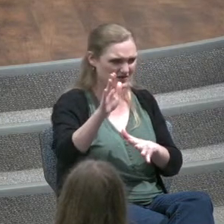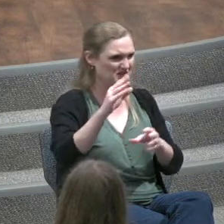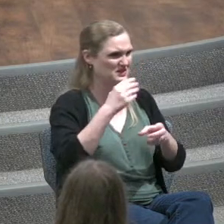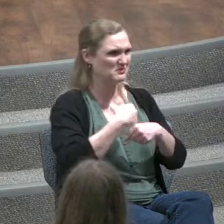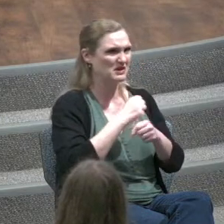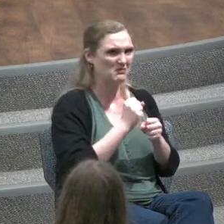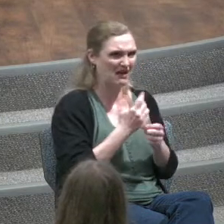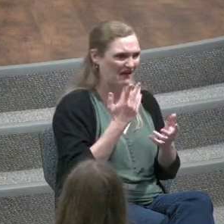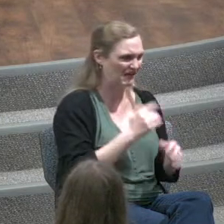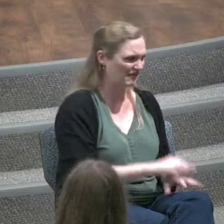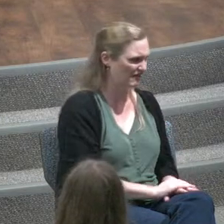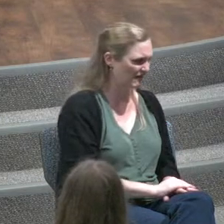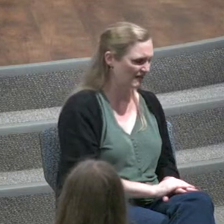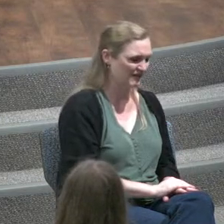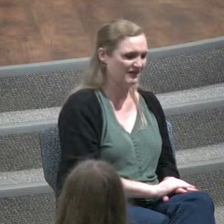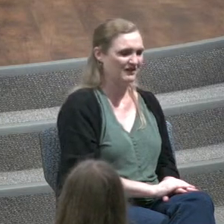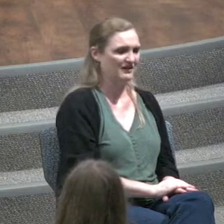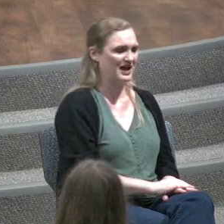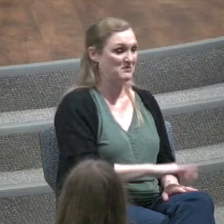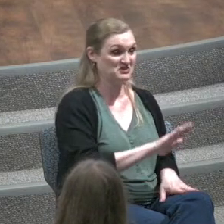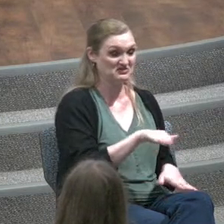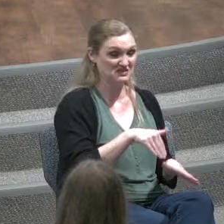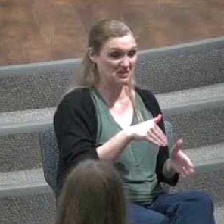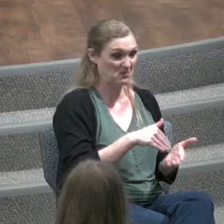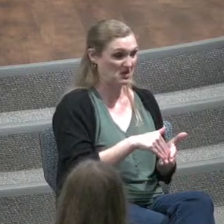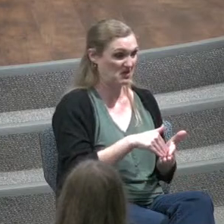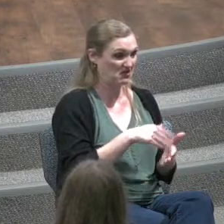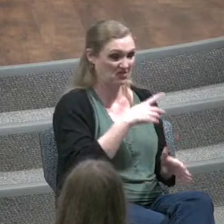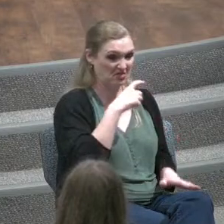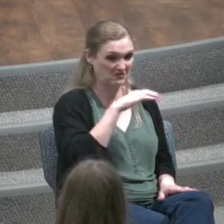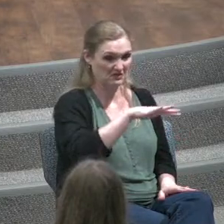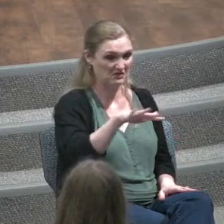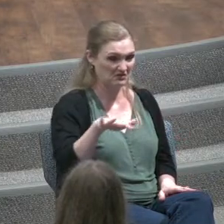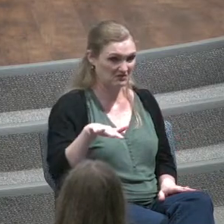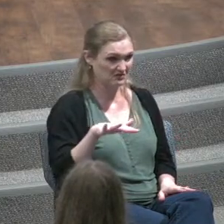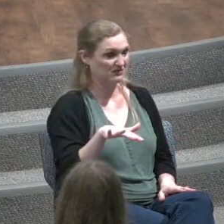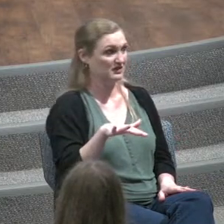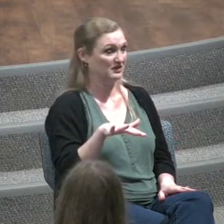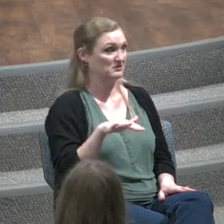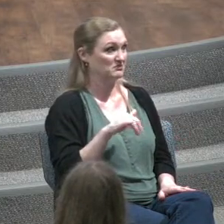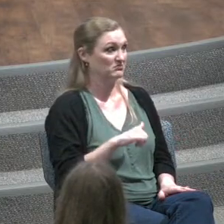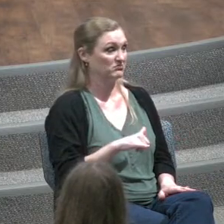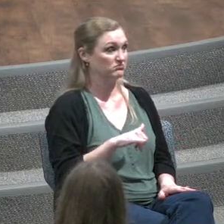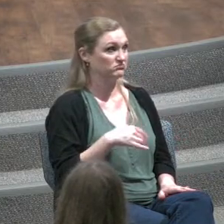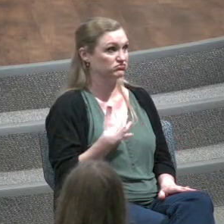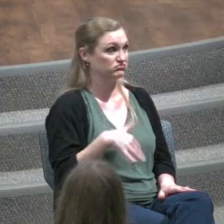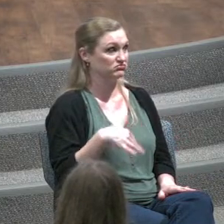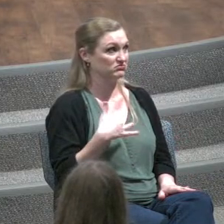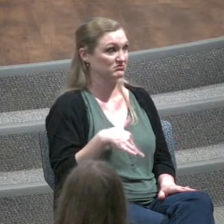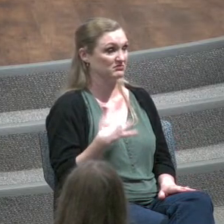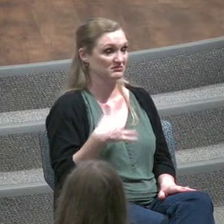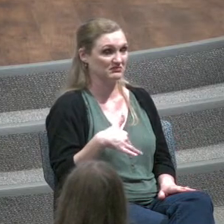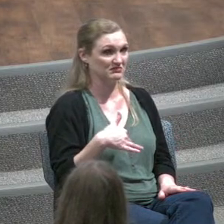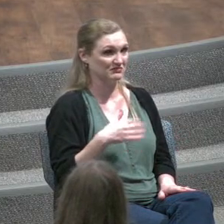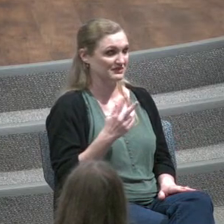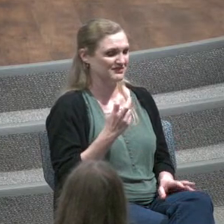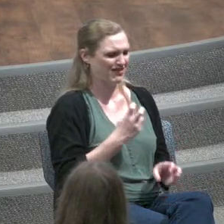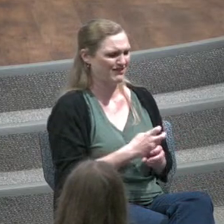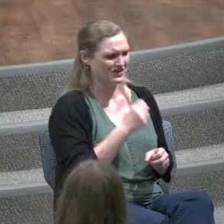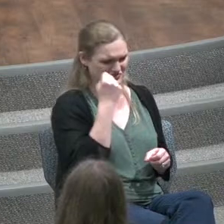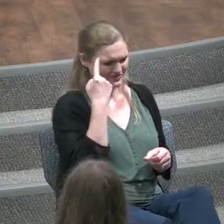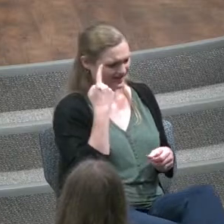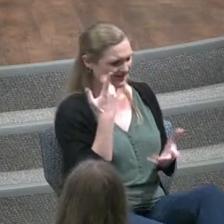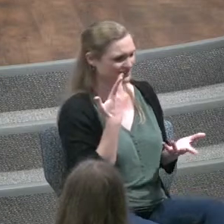tall volcano, essentially, out in the middle of the Judean wilderness is just unbelievable. I mean, it's hard